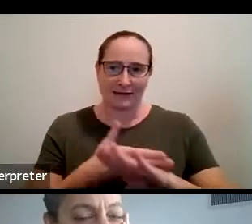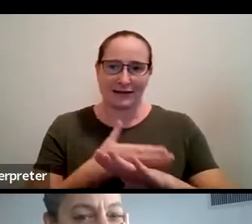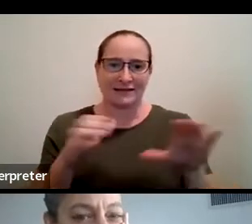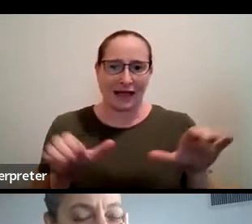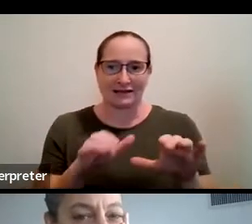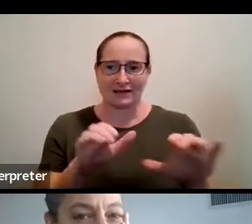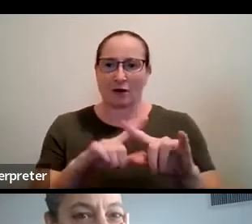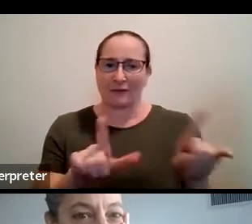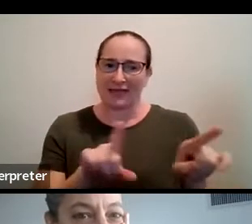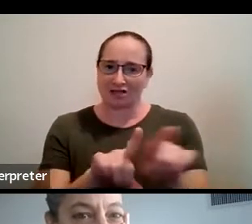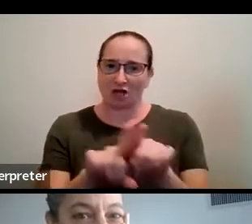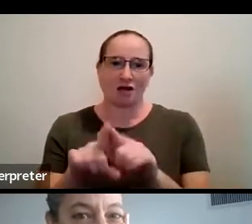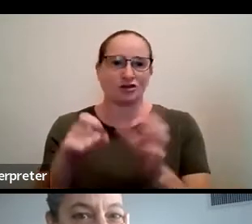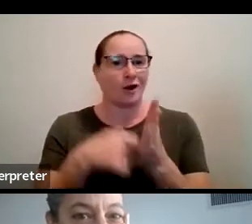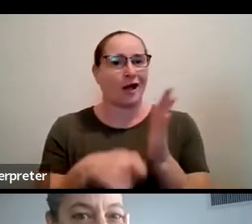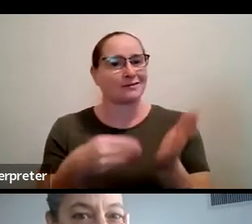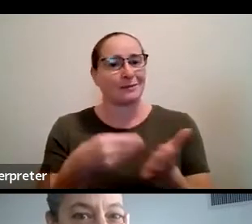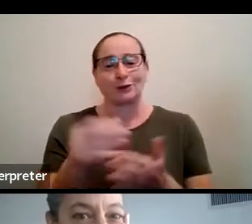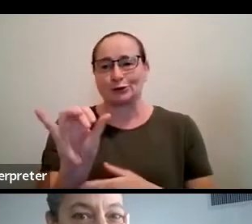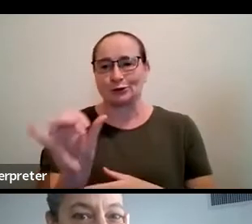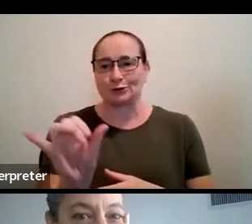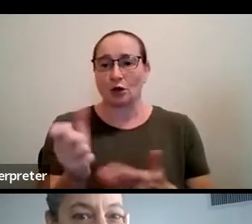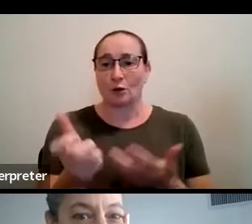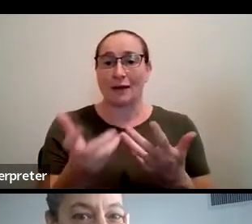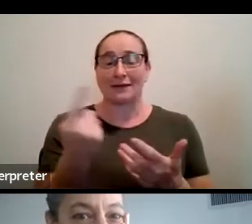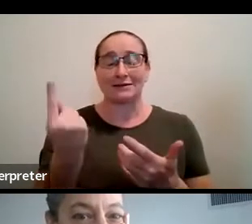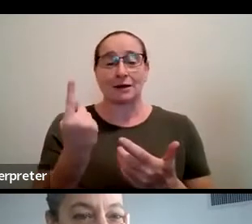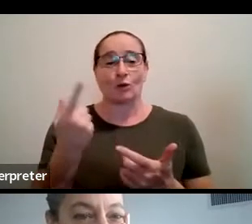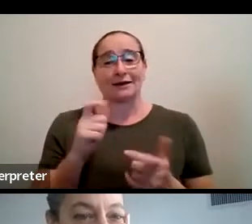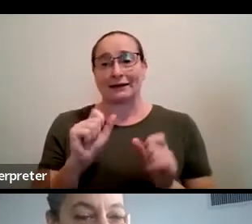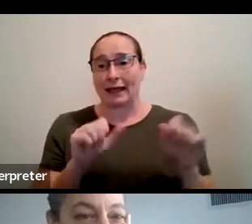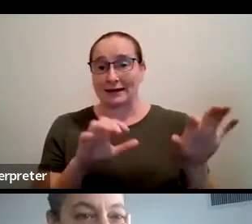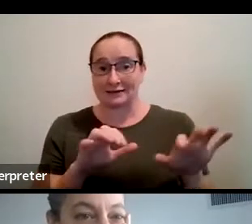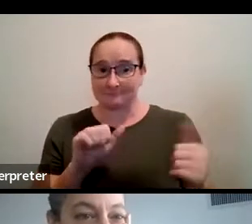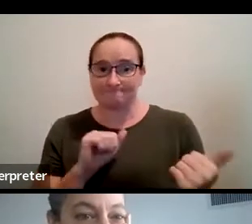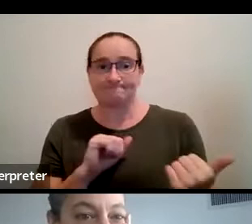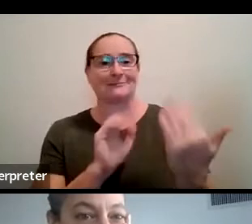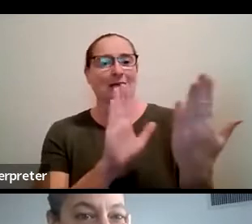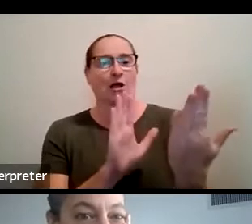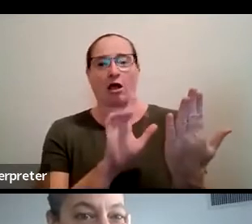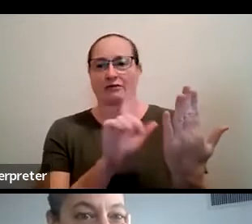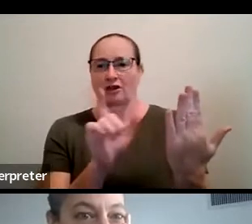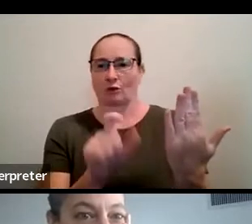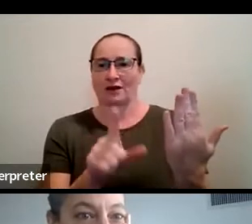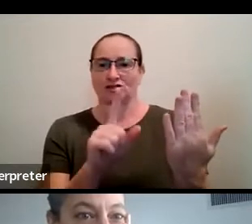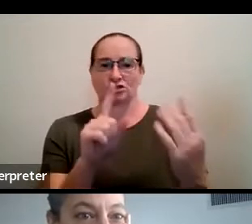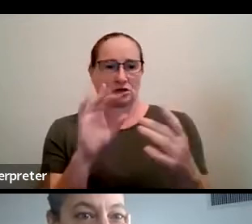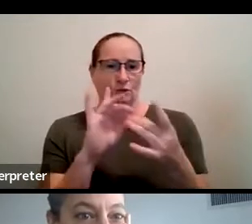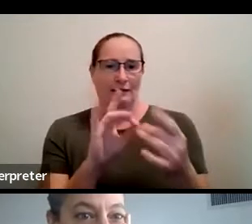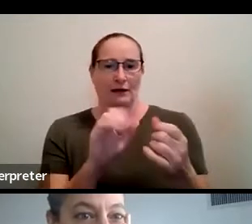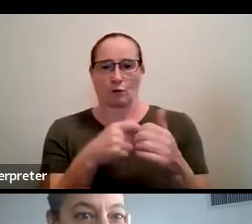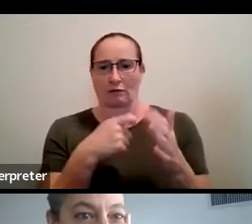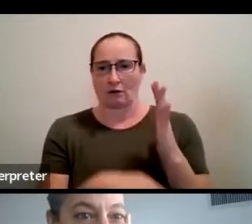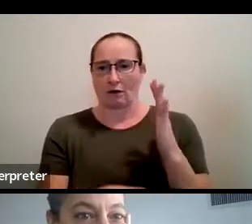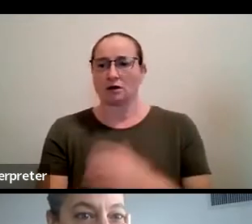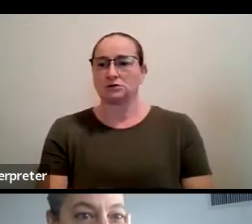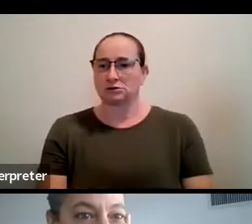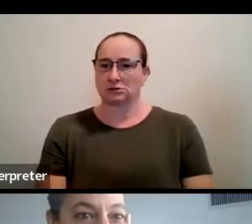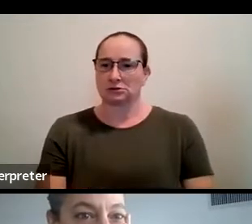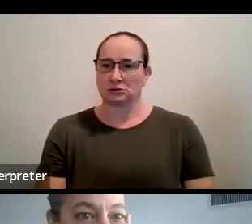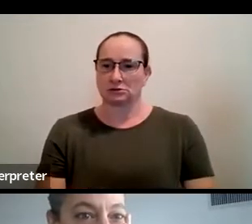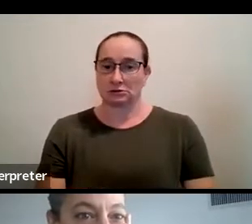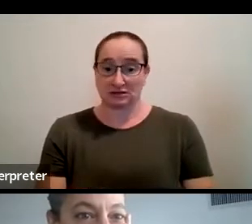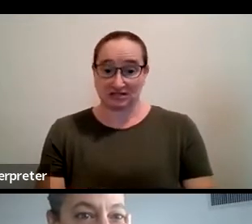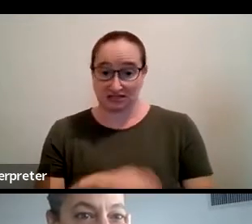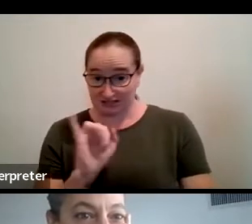activities, but that would also cost money. So maybe somebody can take on the question about cost here. Jeff,